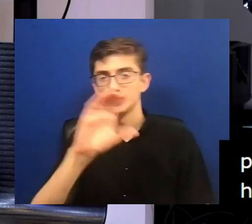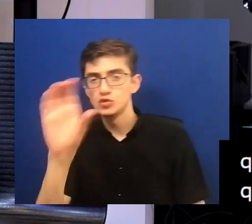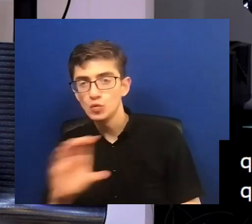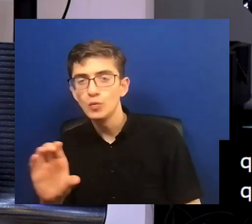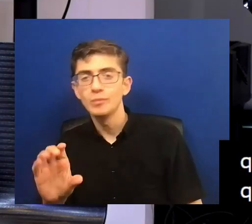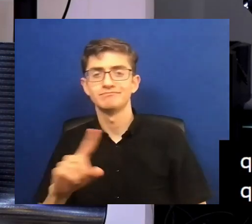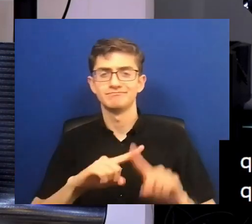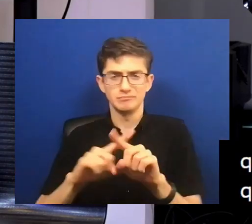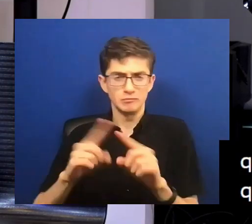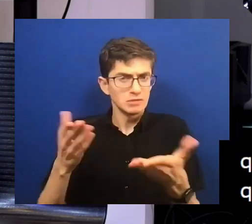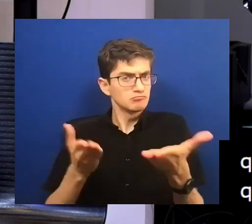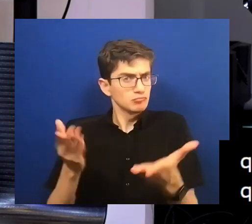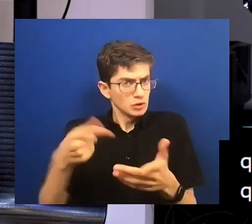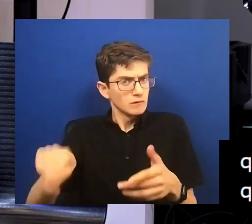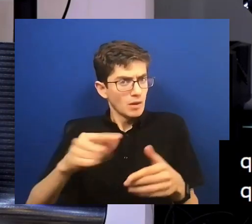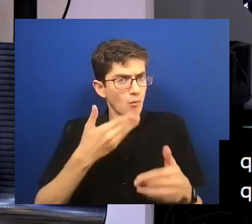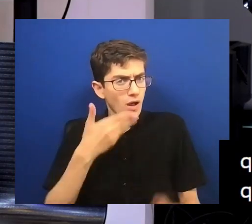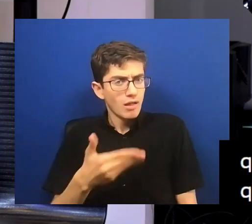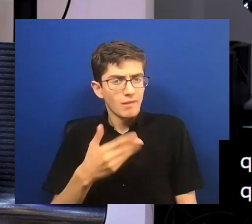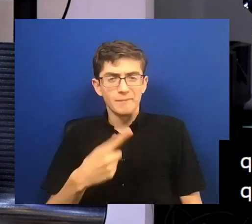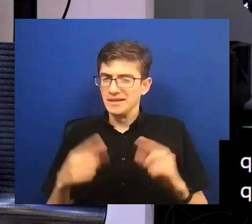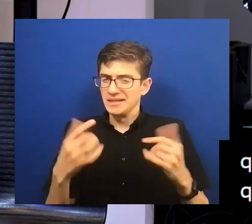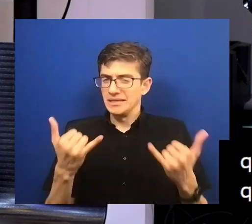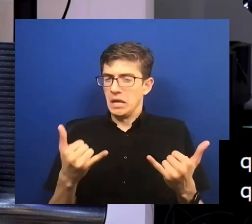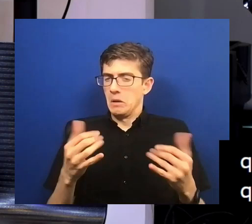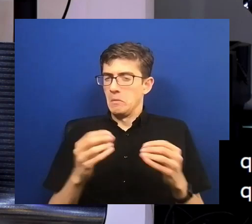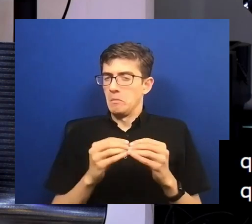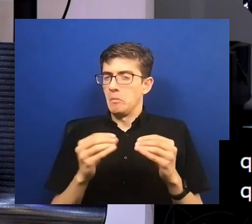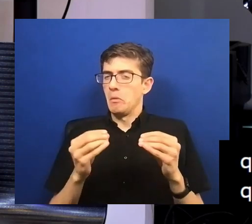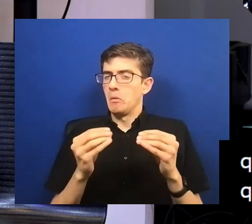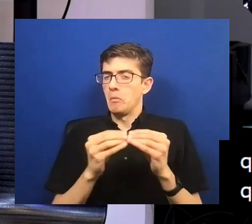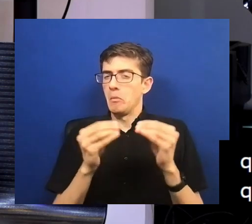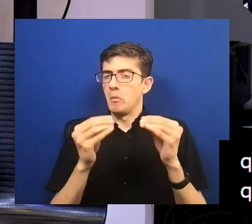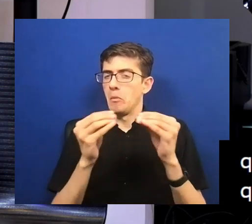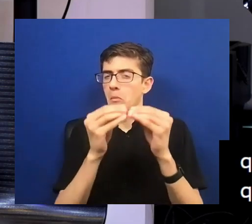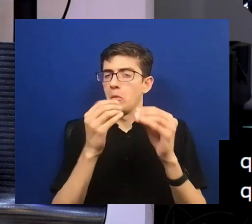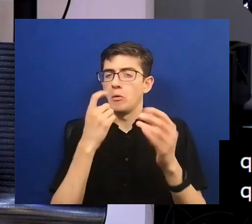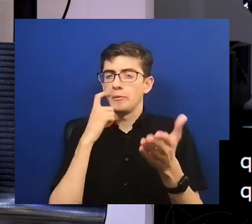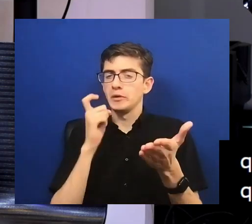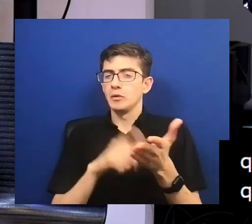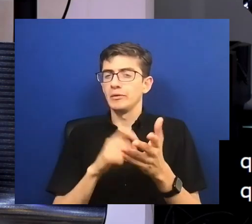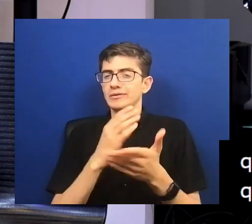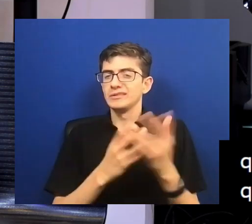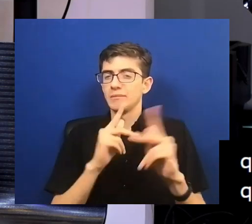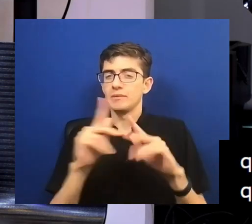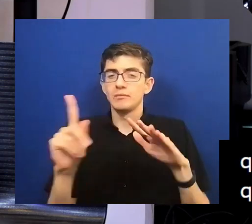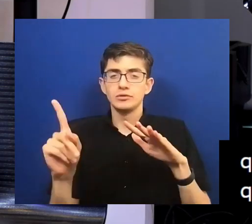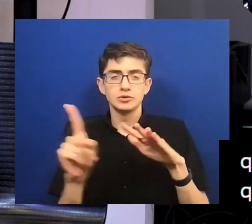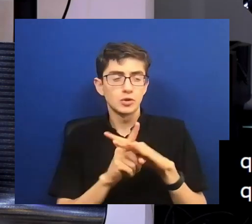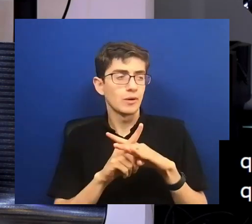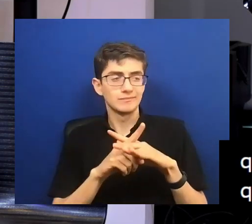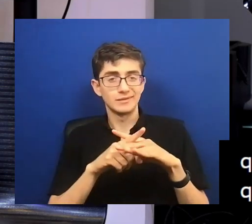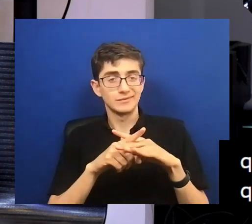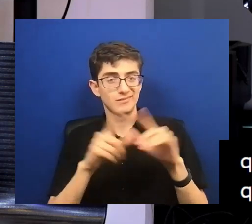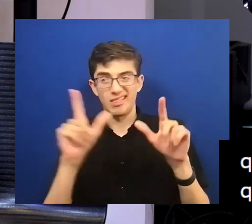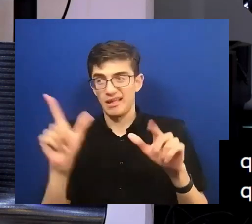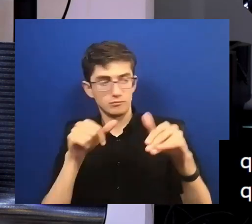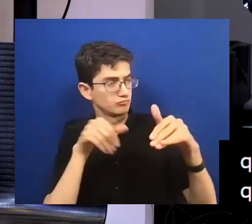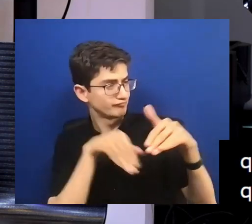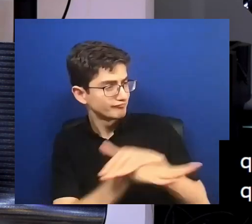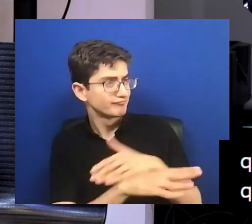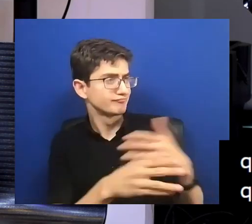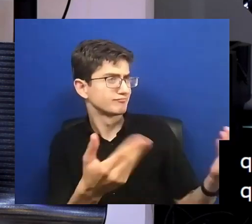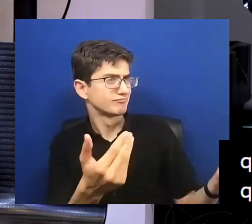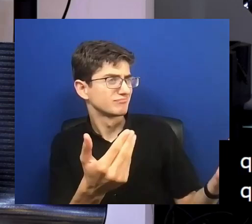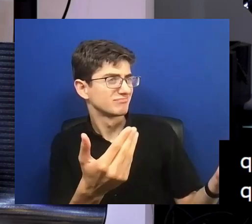well. But more and more, we're having people come in to libraries and basically they want